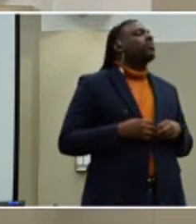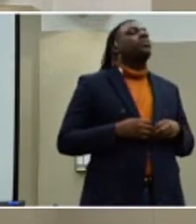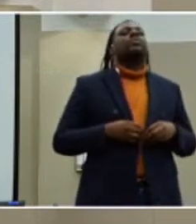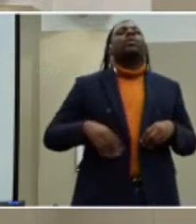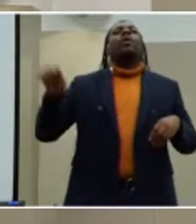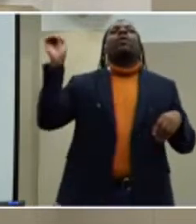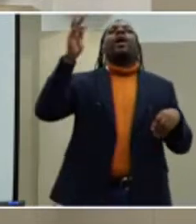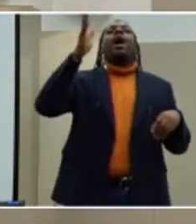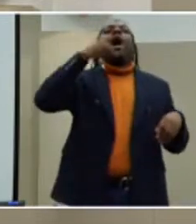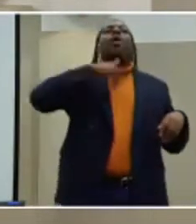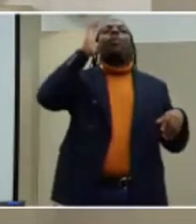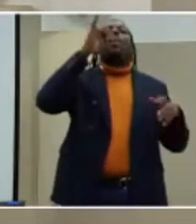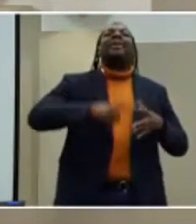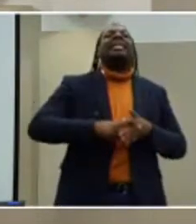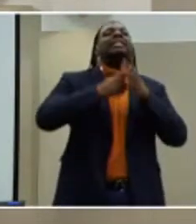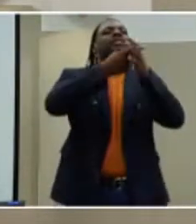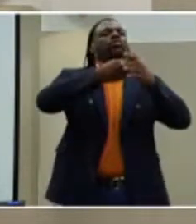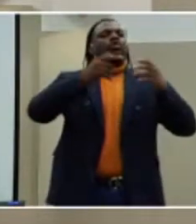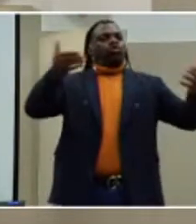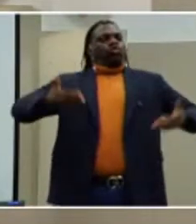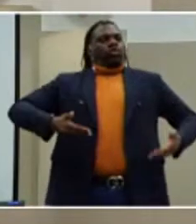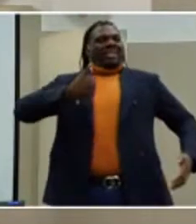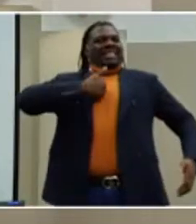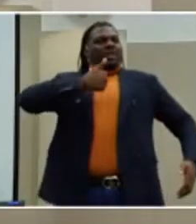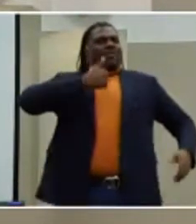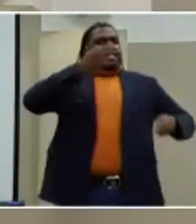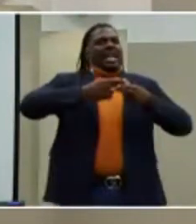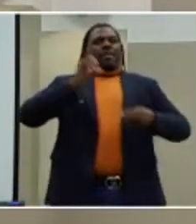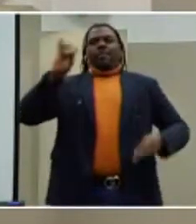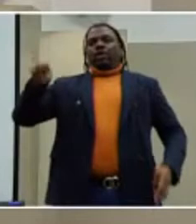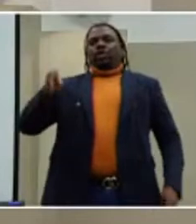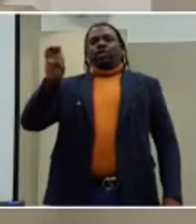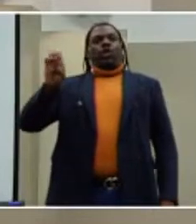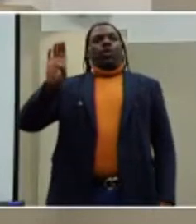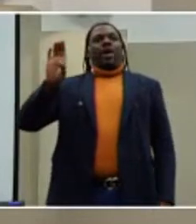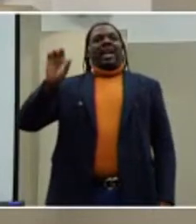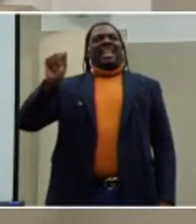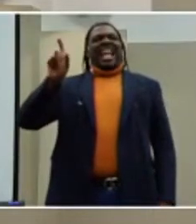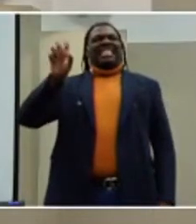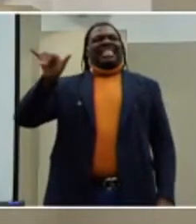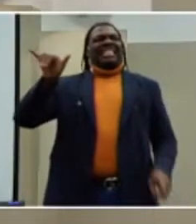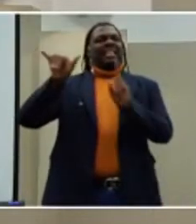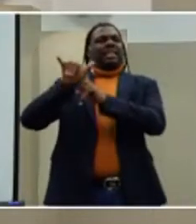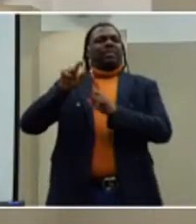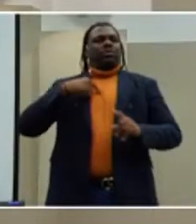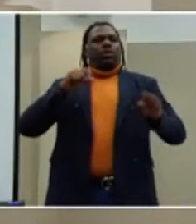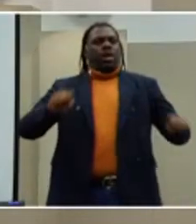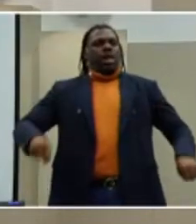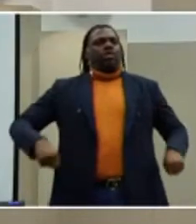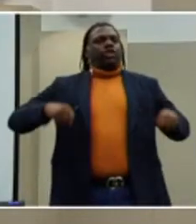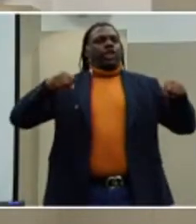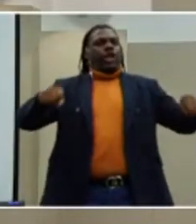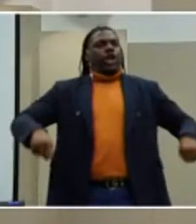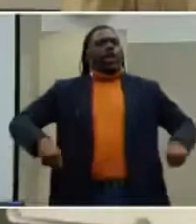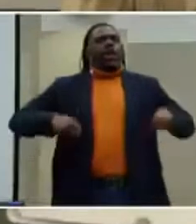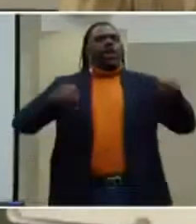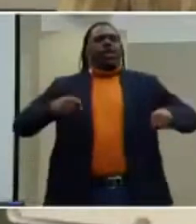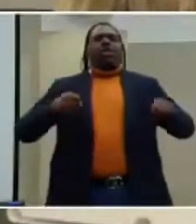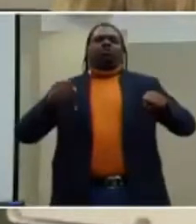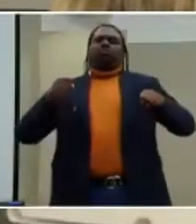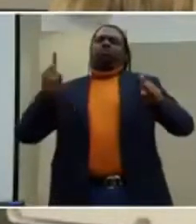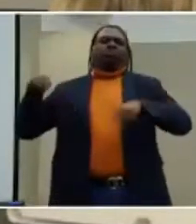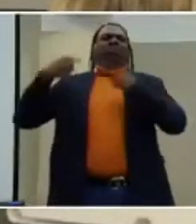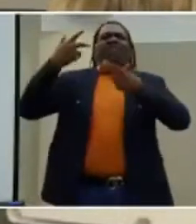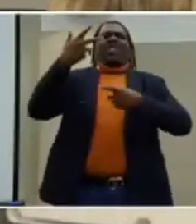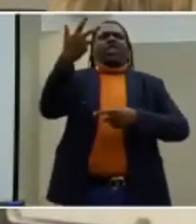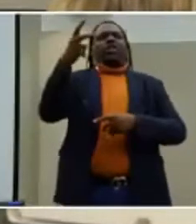I'm going to begin, just introduce myself. My name is Joe Castley. I've been a manual wheelchair user for 53 years